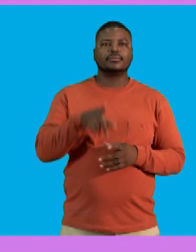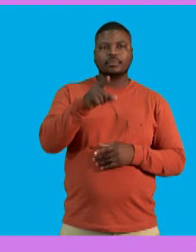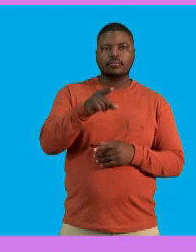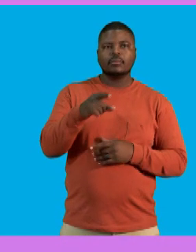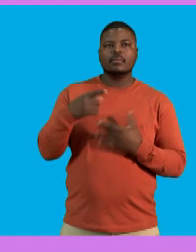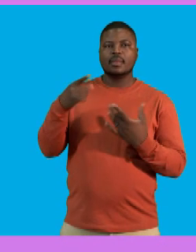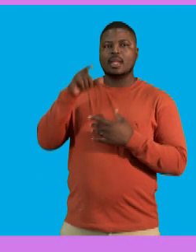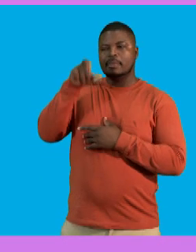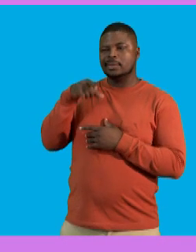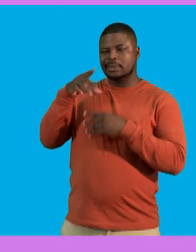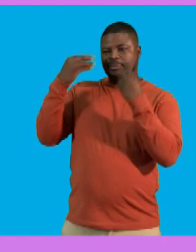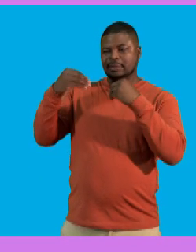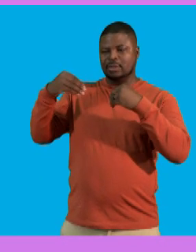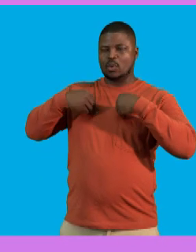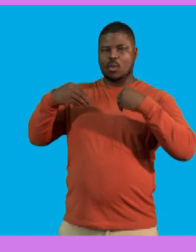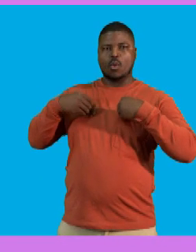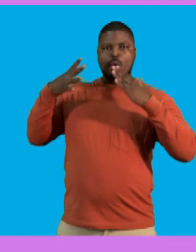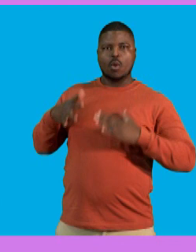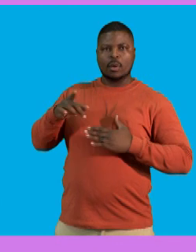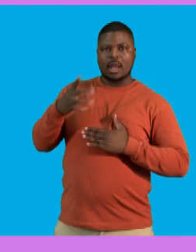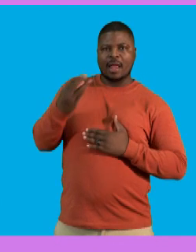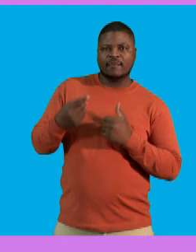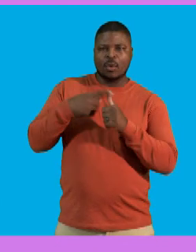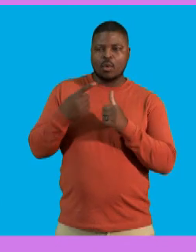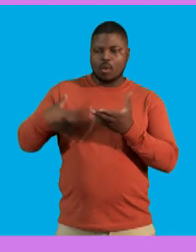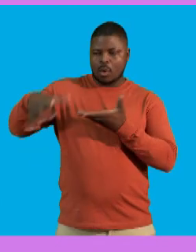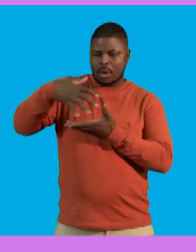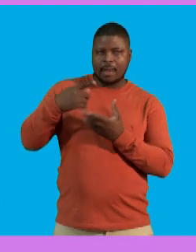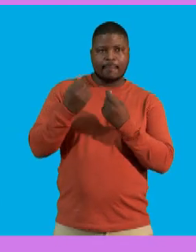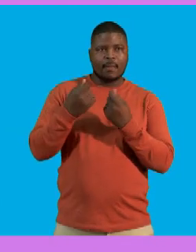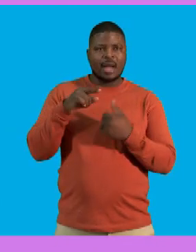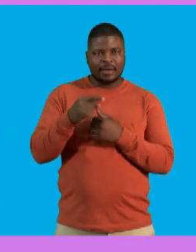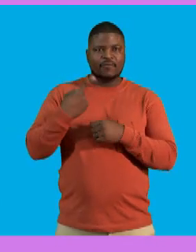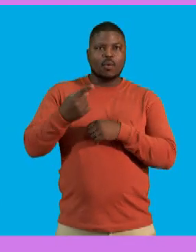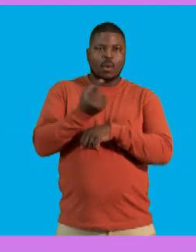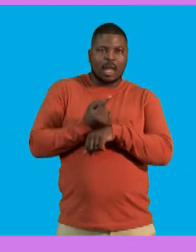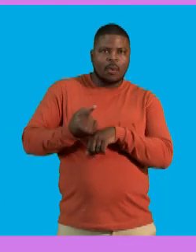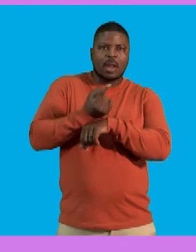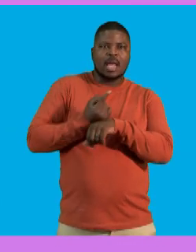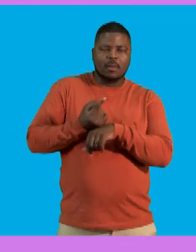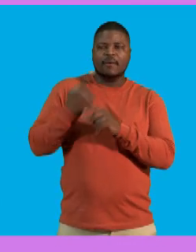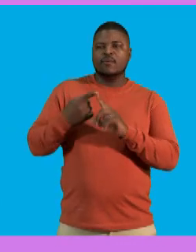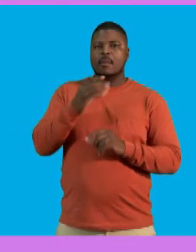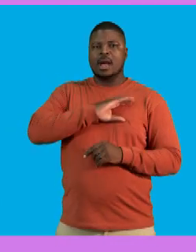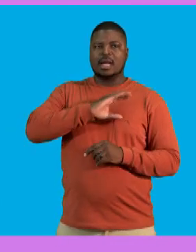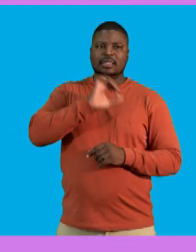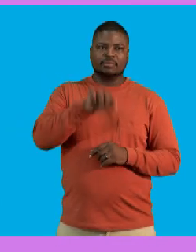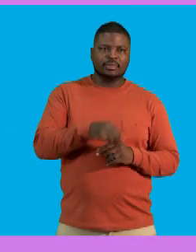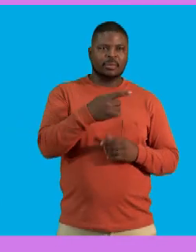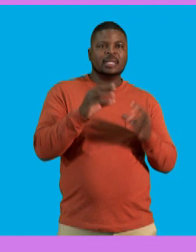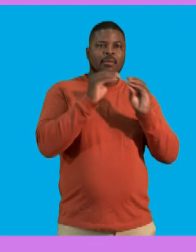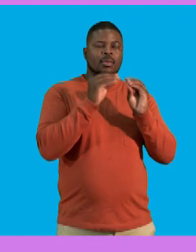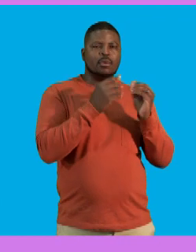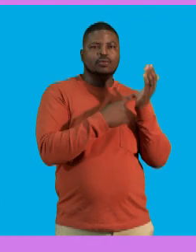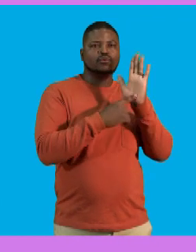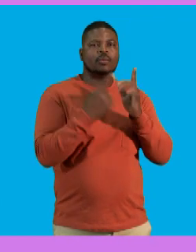An informal business owner collects the following amount of money per customer in an hour. And there in blue, you'll see all of the